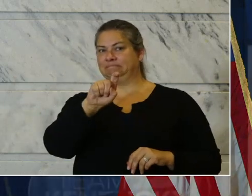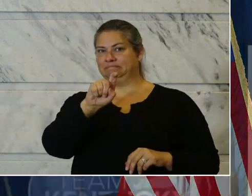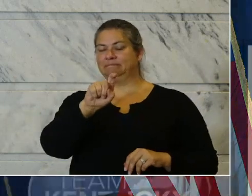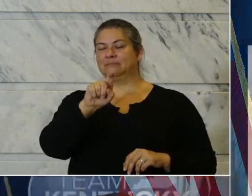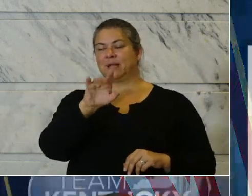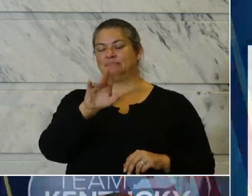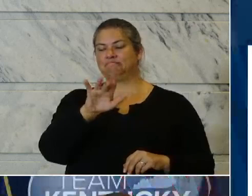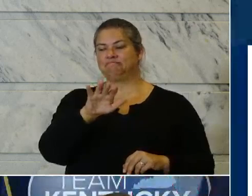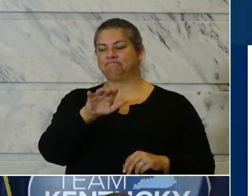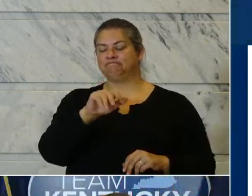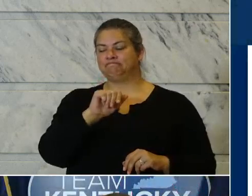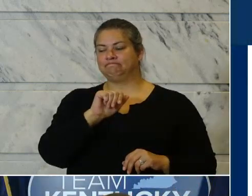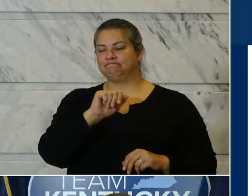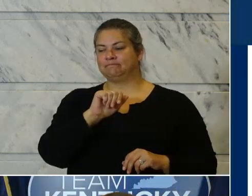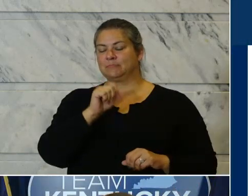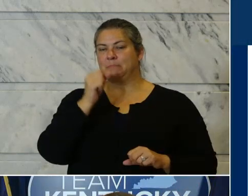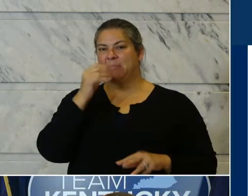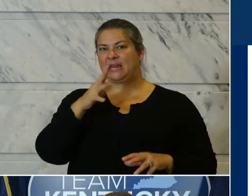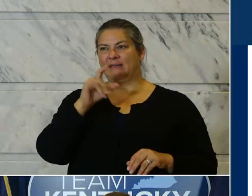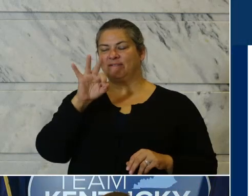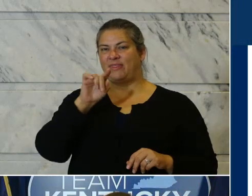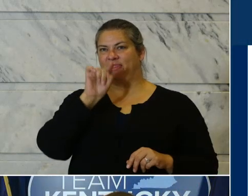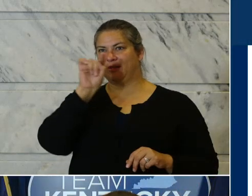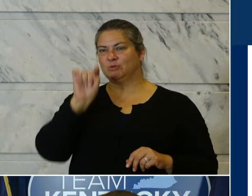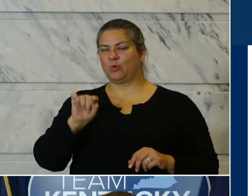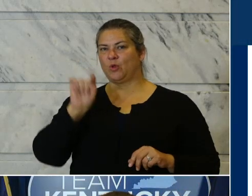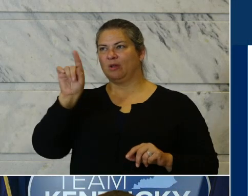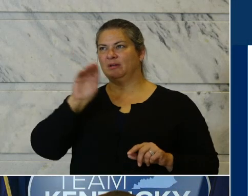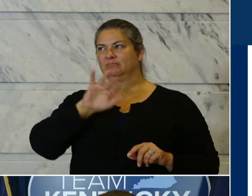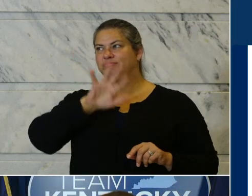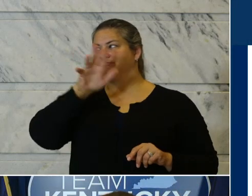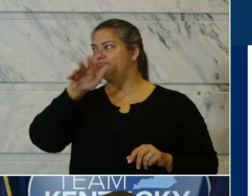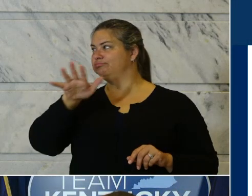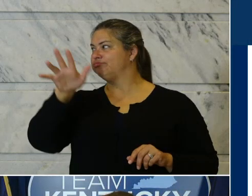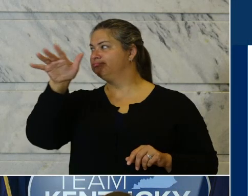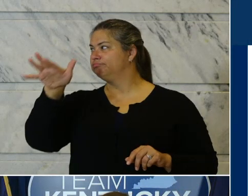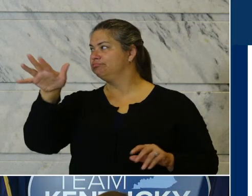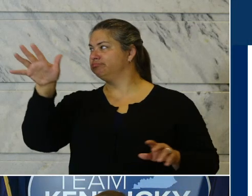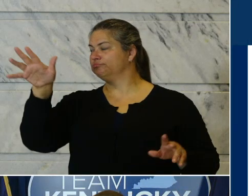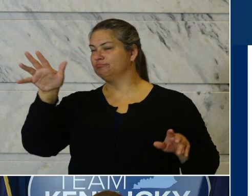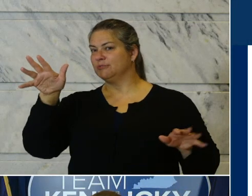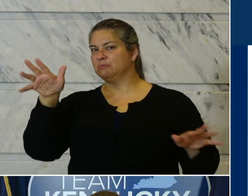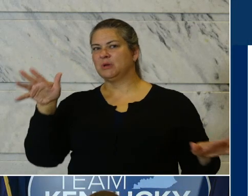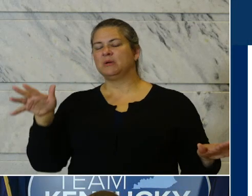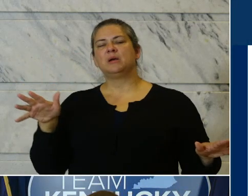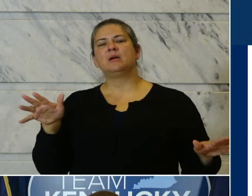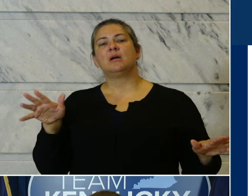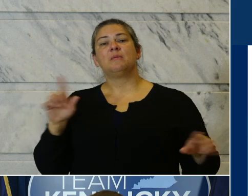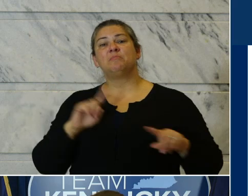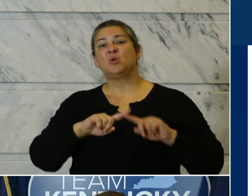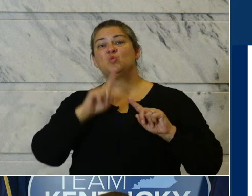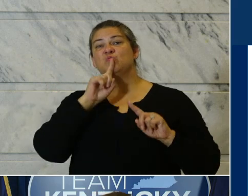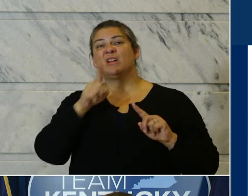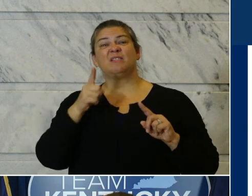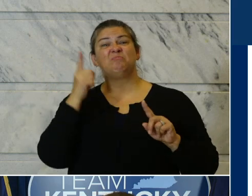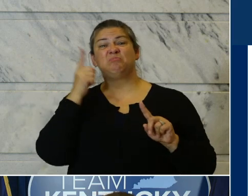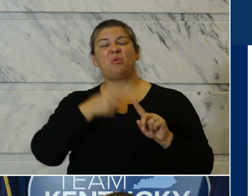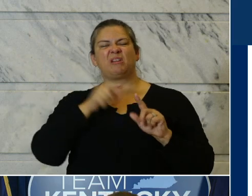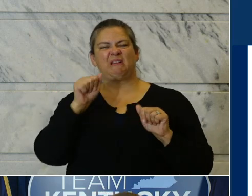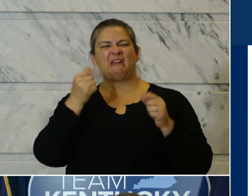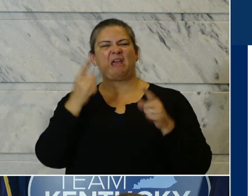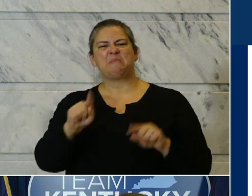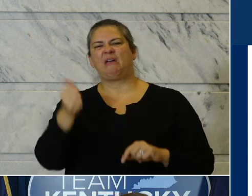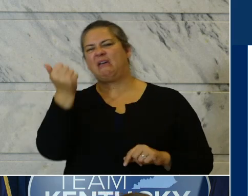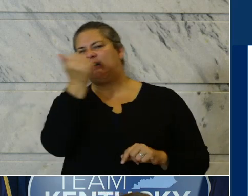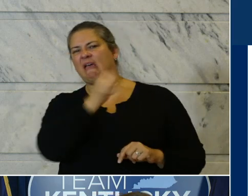those areas, but we will see it in our urban communities too. And I think the takeaway is it can happen anywhere, and